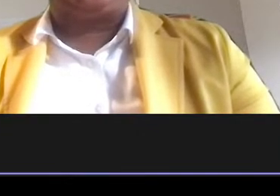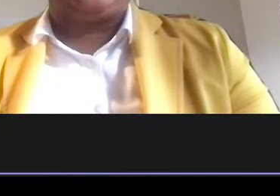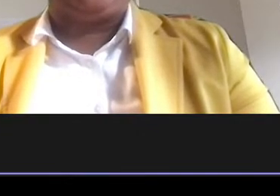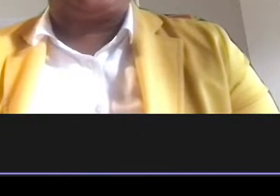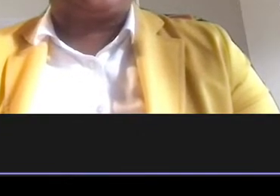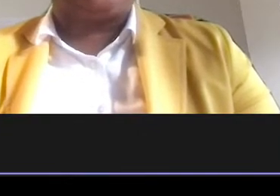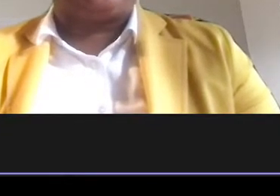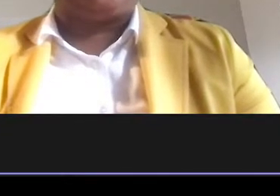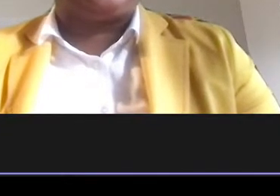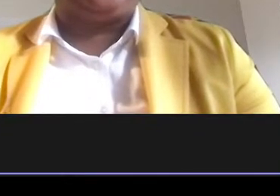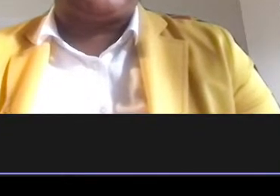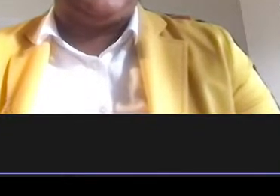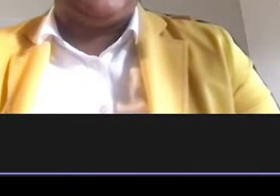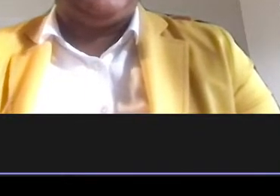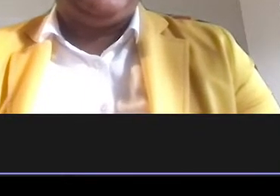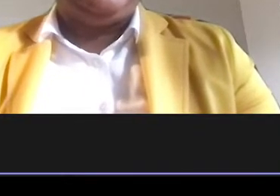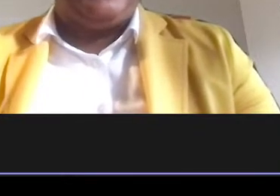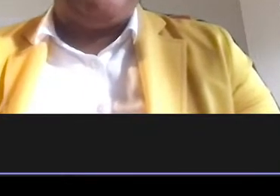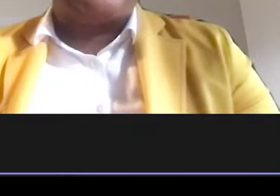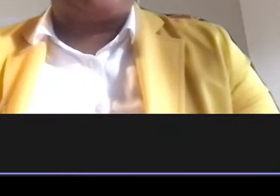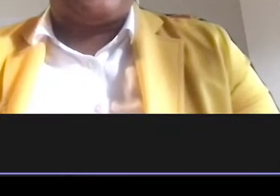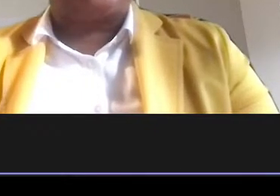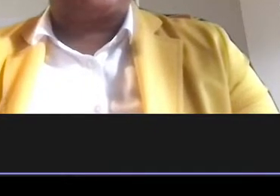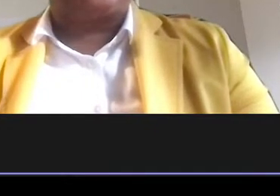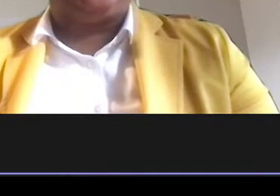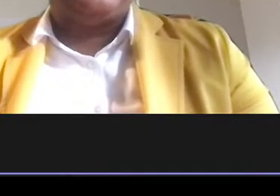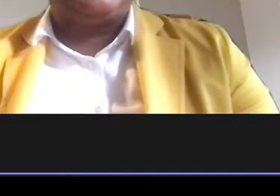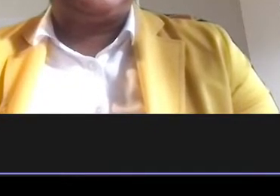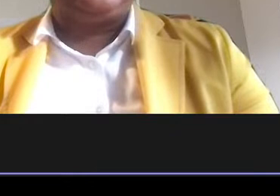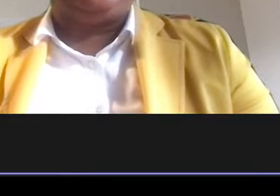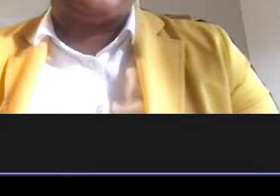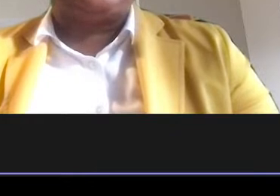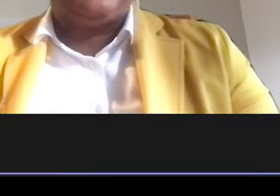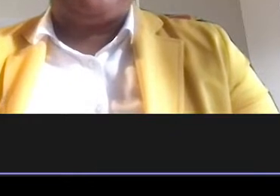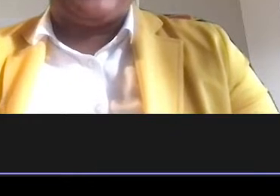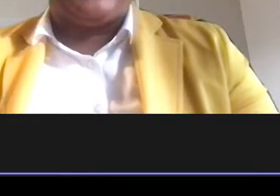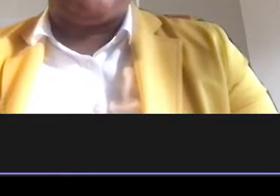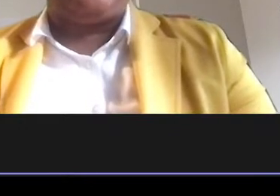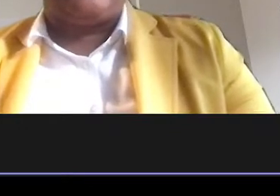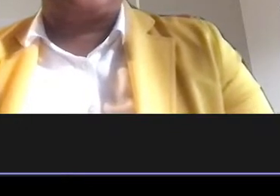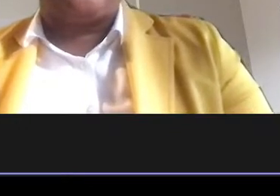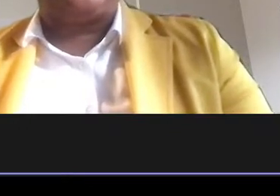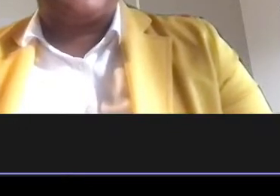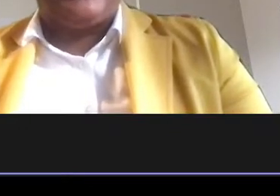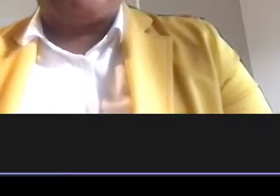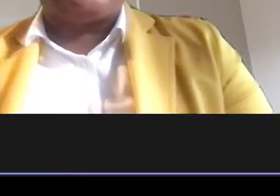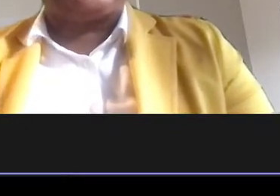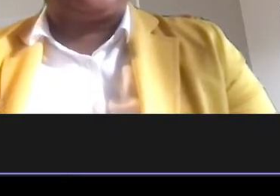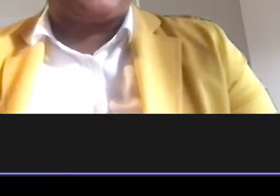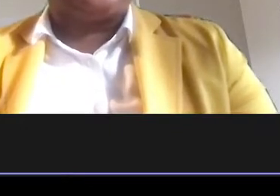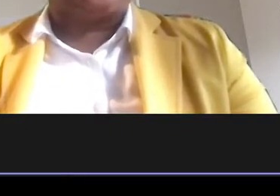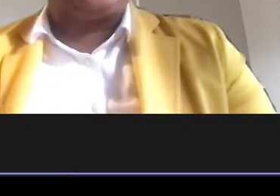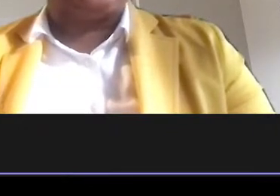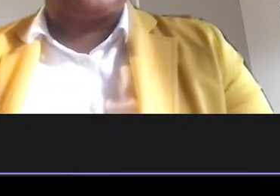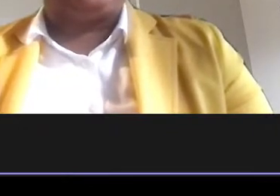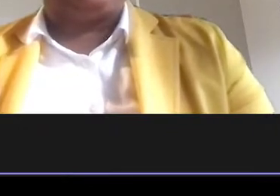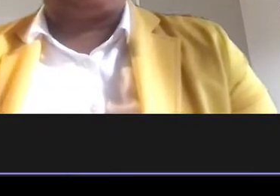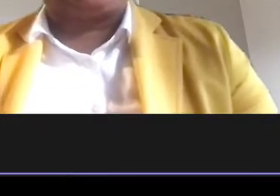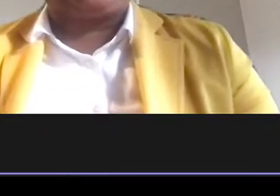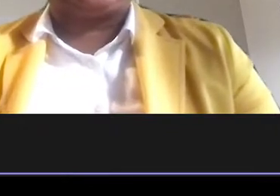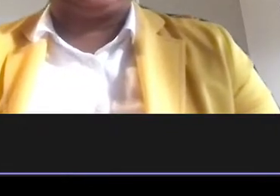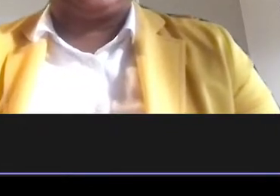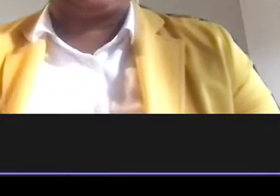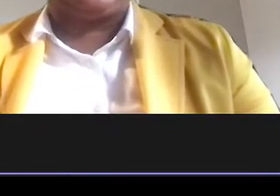the 2024-25 financial year. Number of houses units delivered by household affected by the